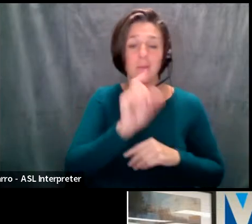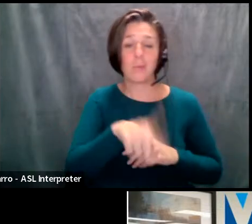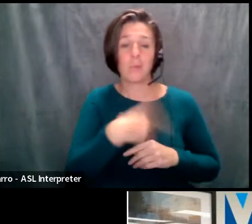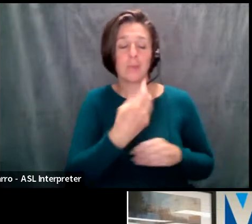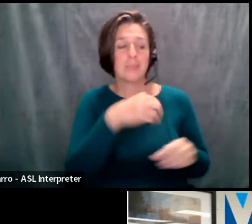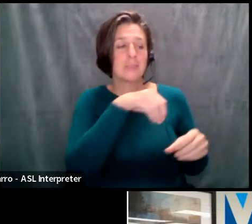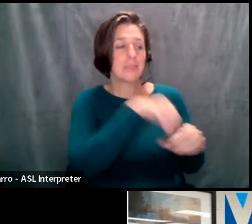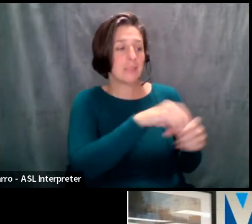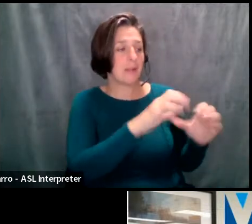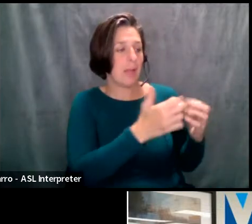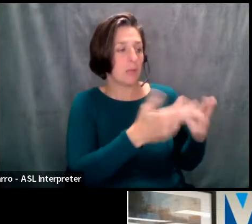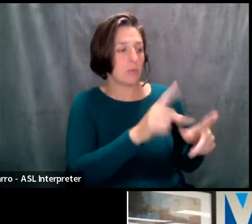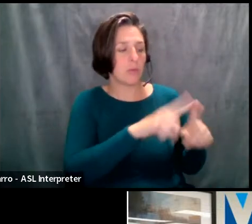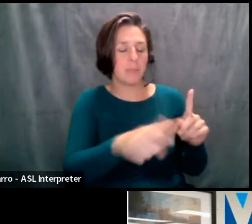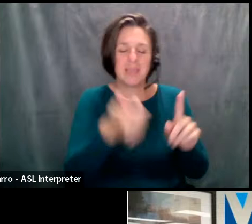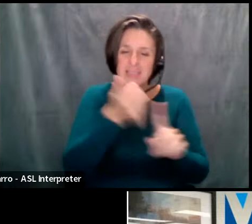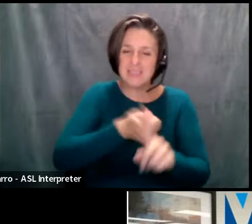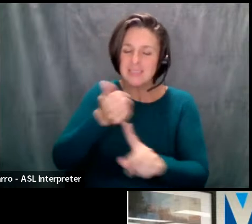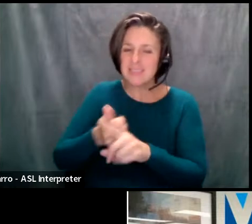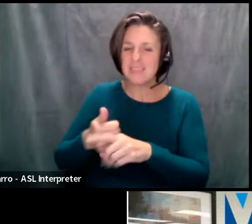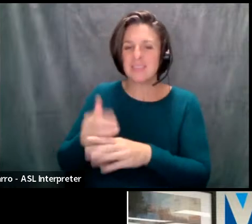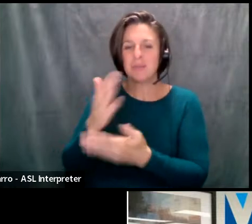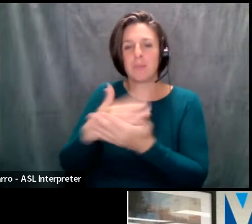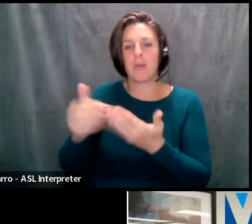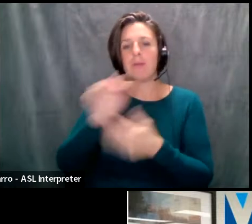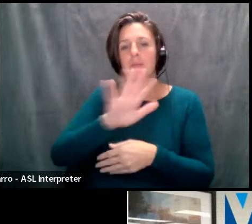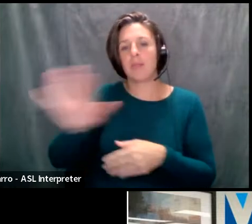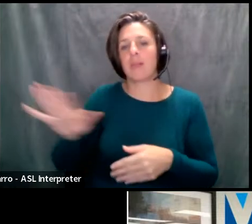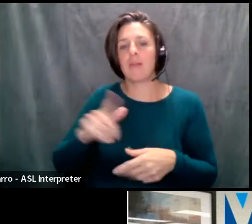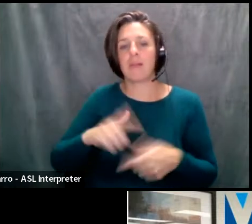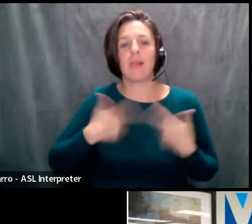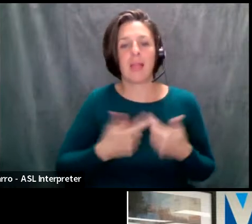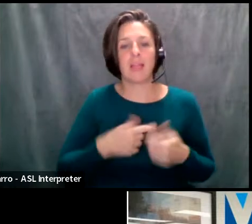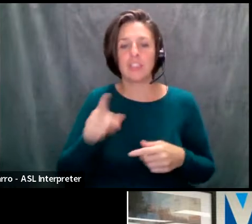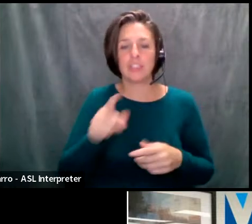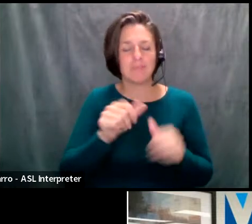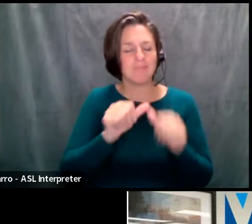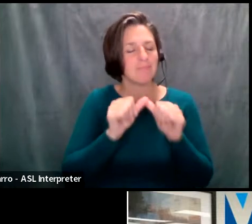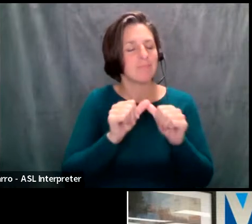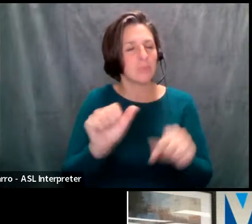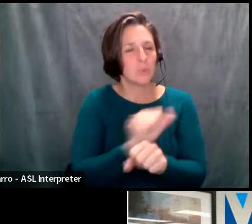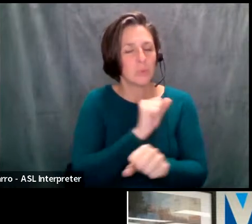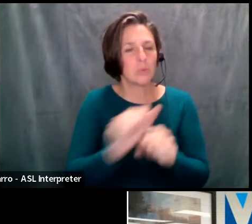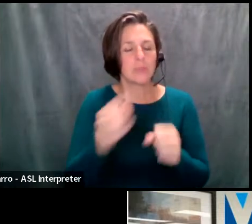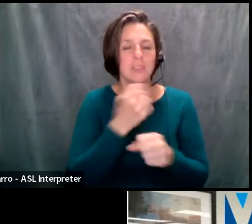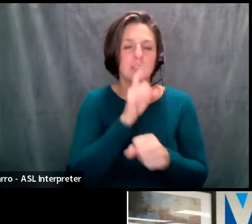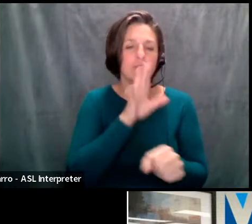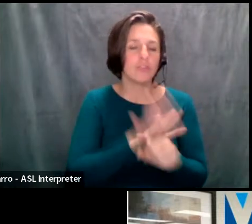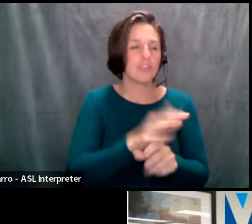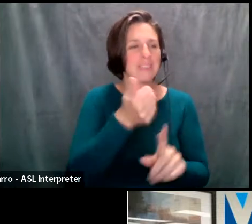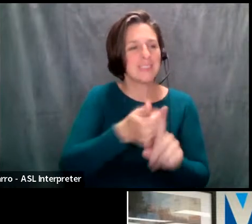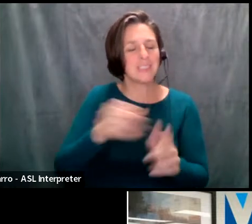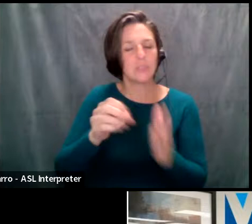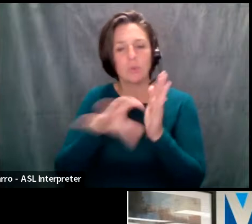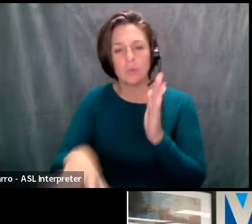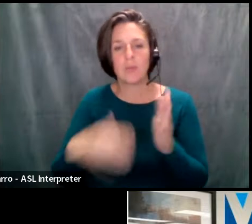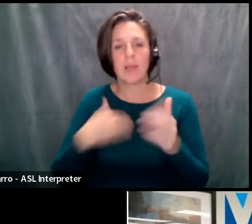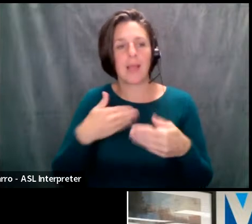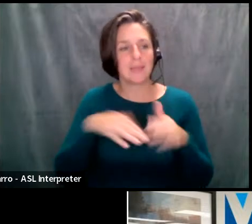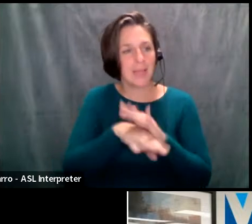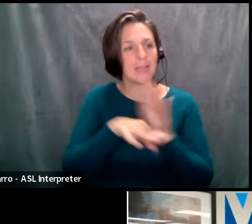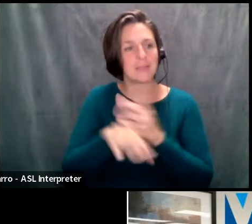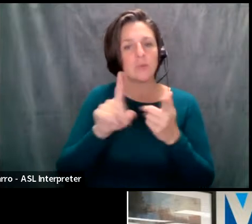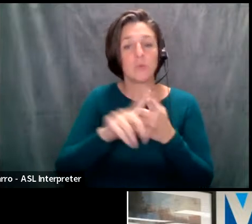their lives. And she consistently works to ensure that each student has access to the best vocational services and